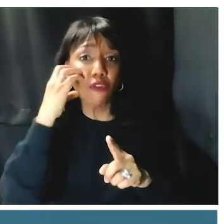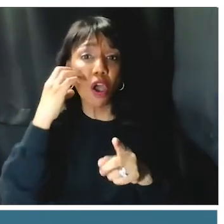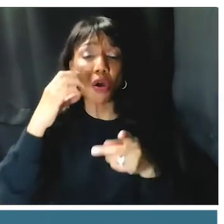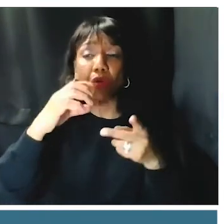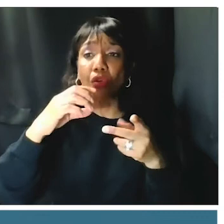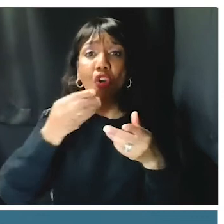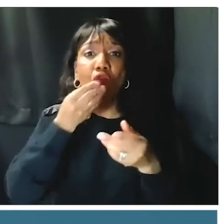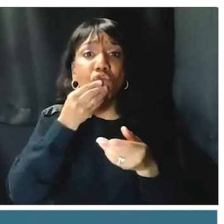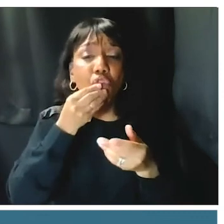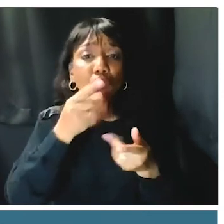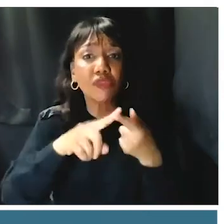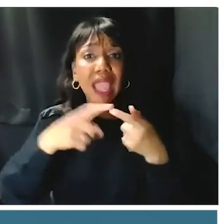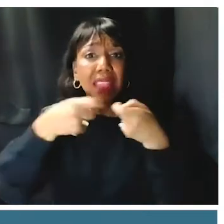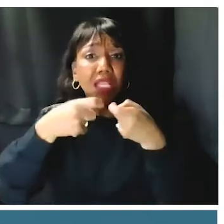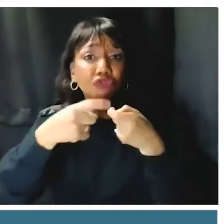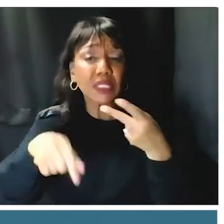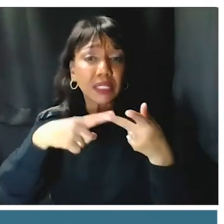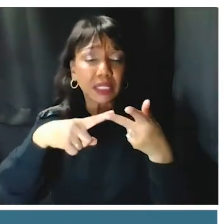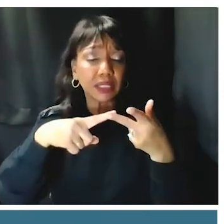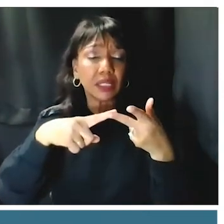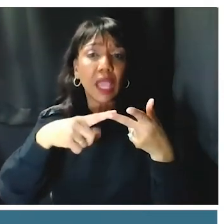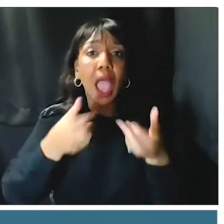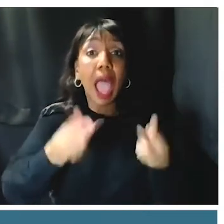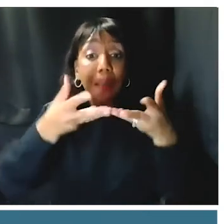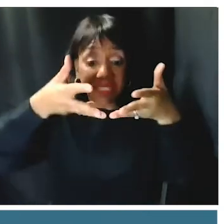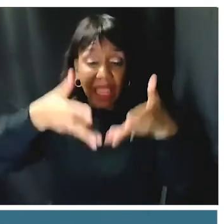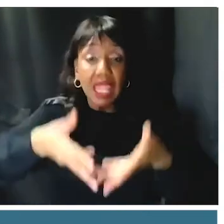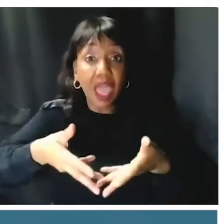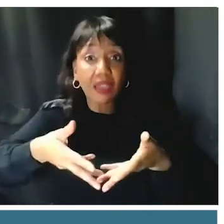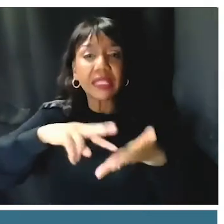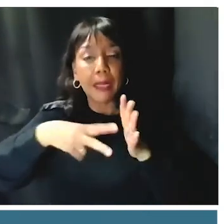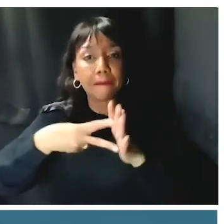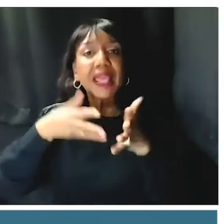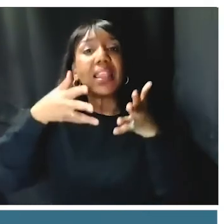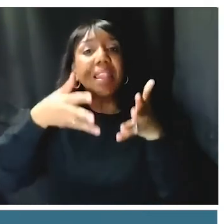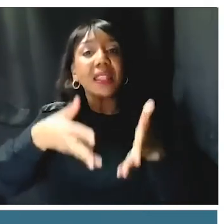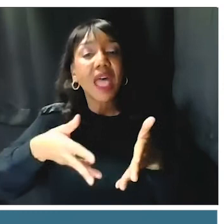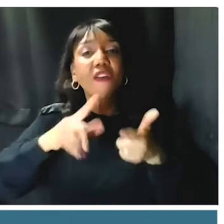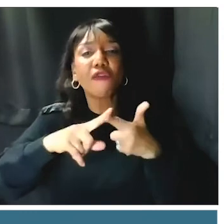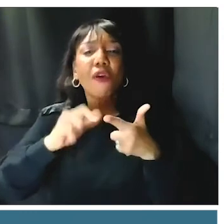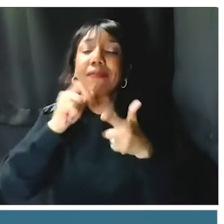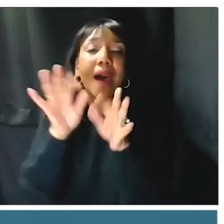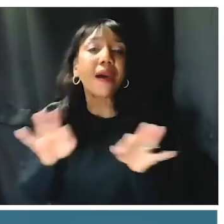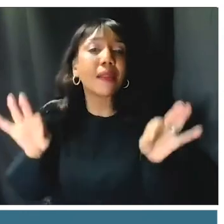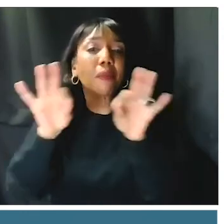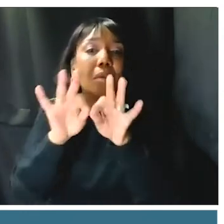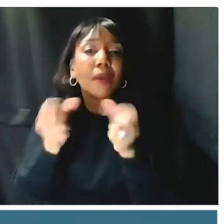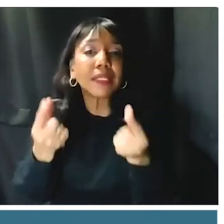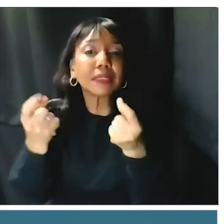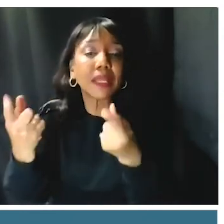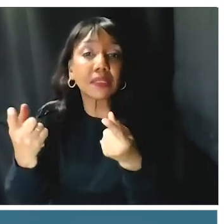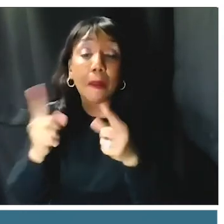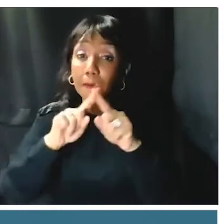phone, groceries, electricity. The amount left is the amount you have left over for non-vital